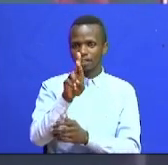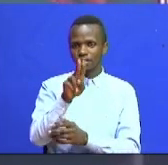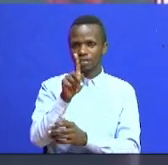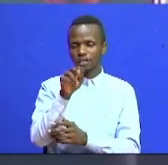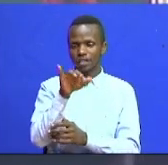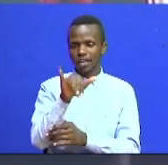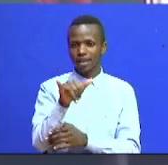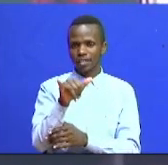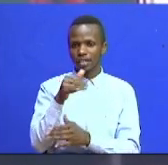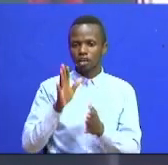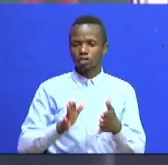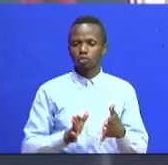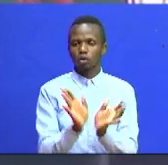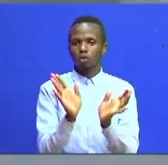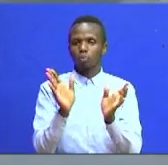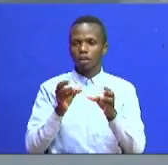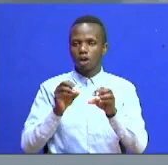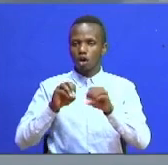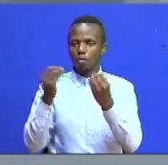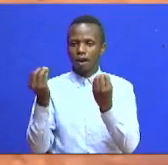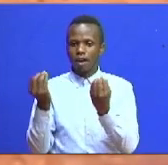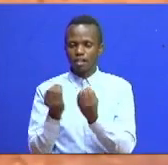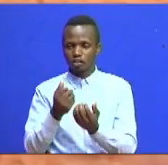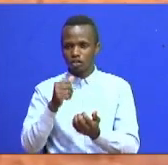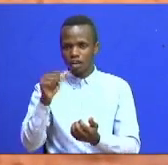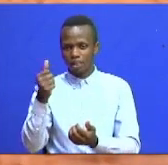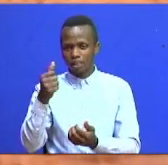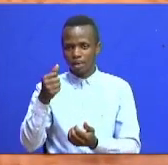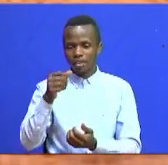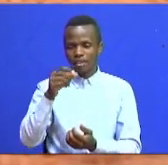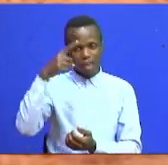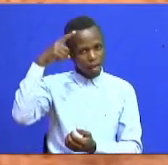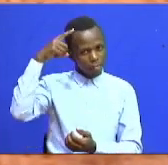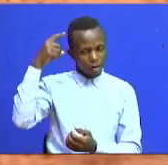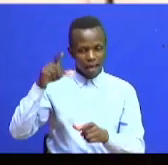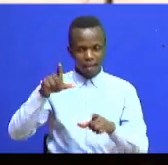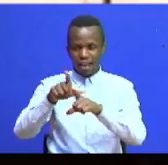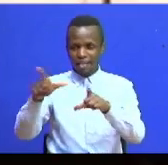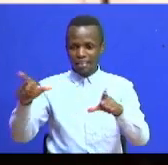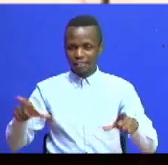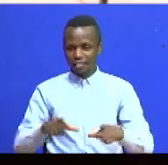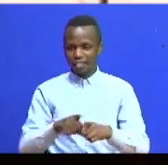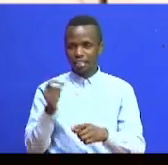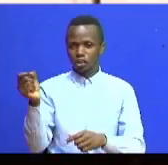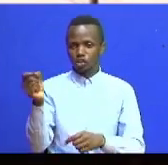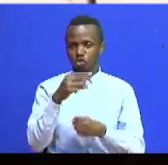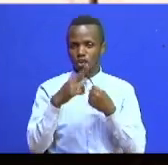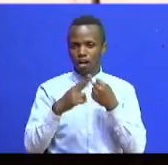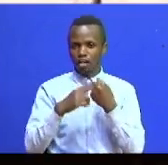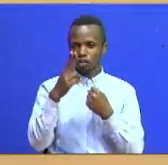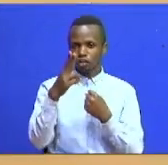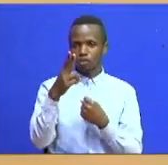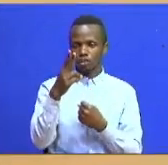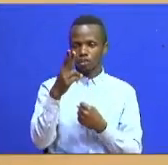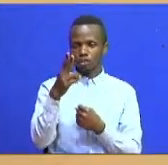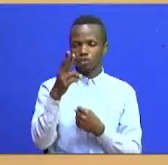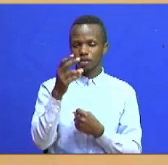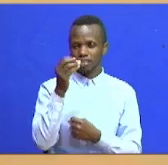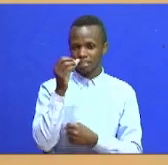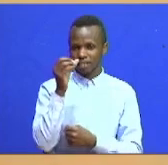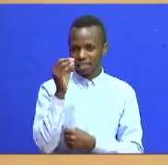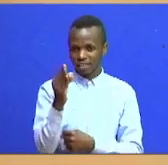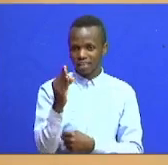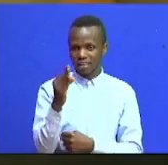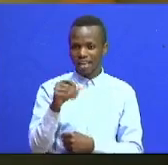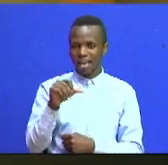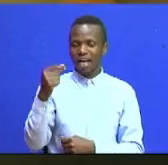maritime humanitarian corridor in the Black Sea. As of July 2023, almost 33 million tons of